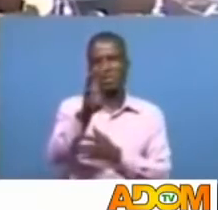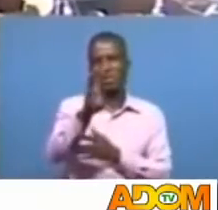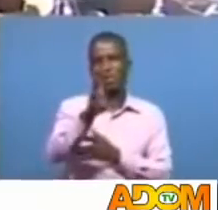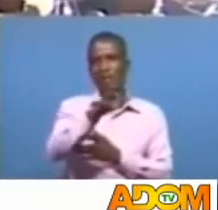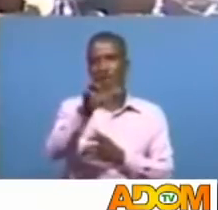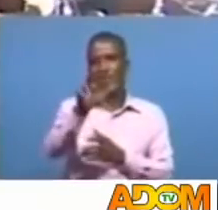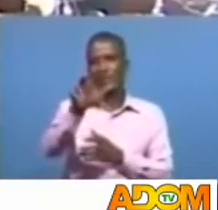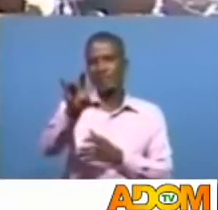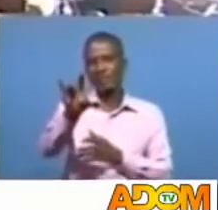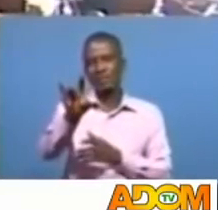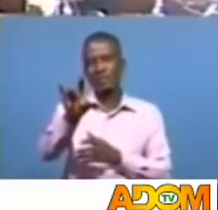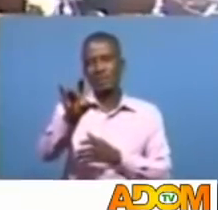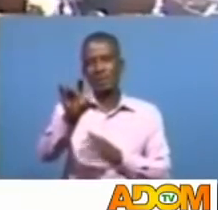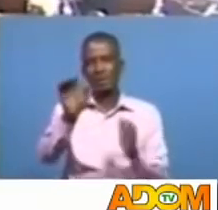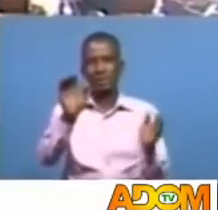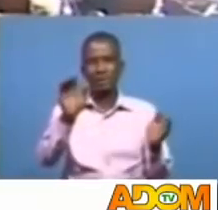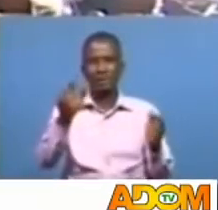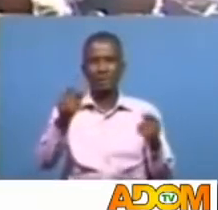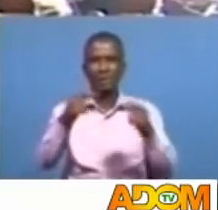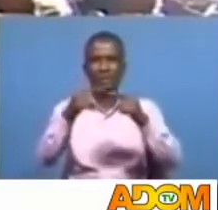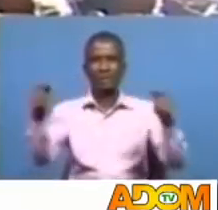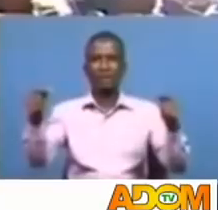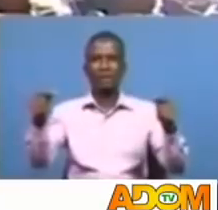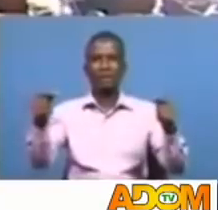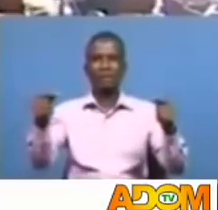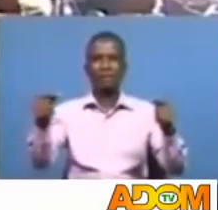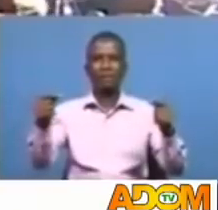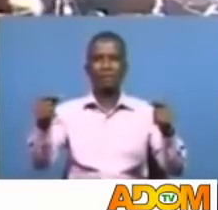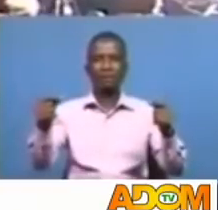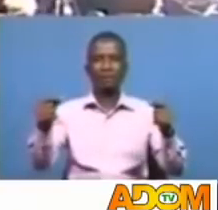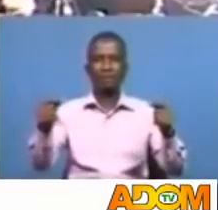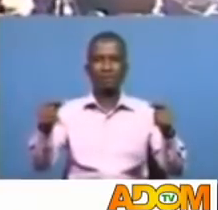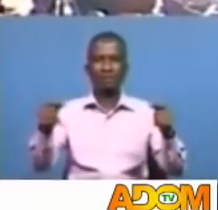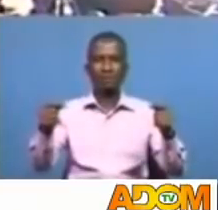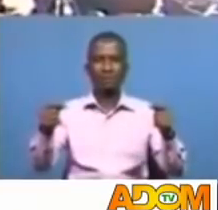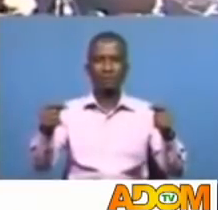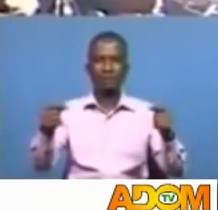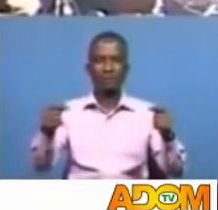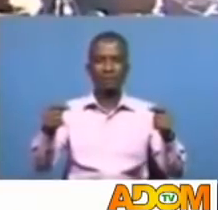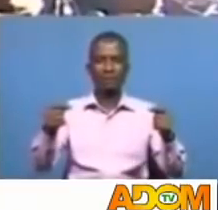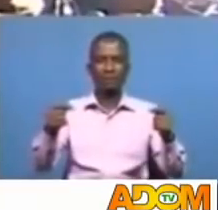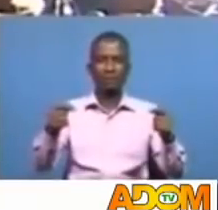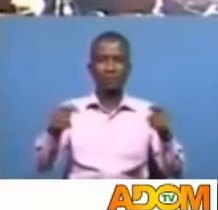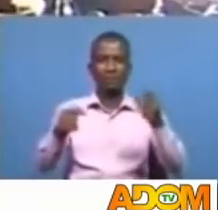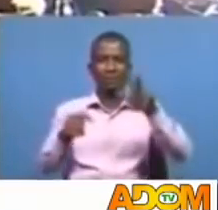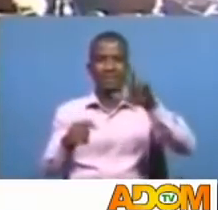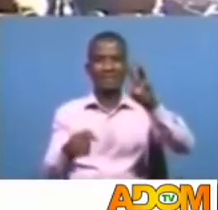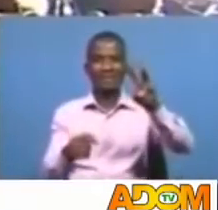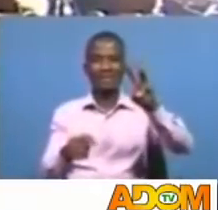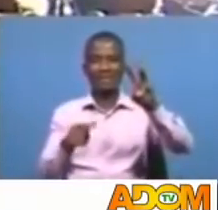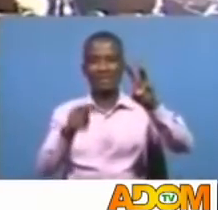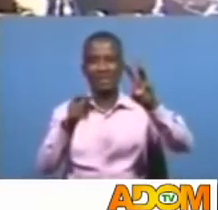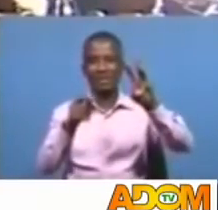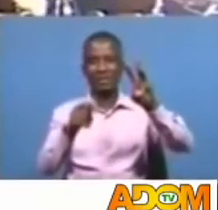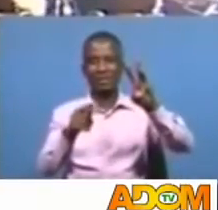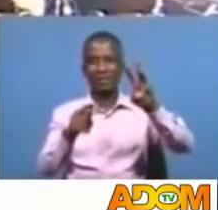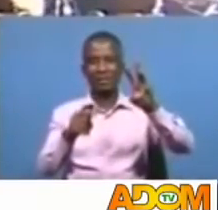38? Is there any conflict between Section 26 and Order